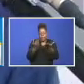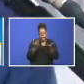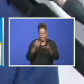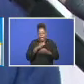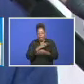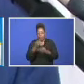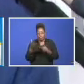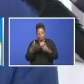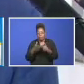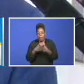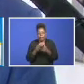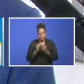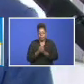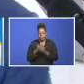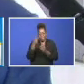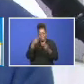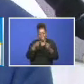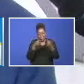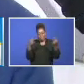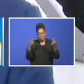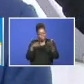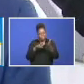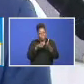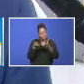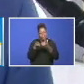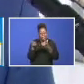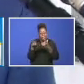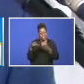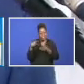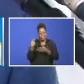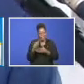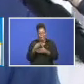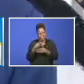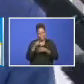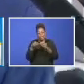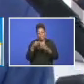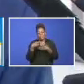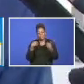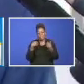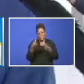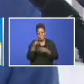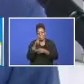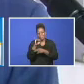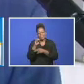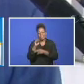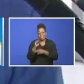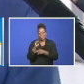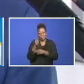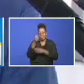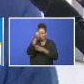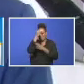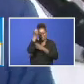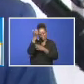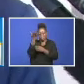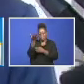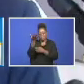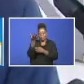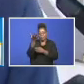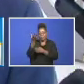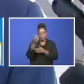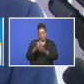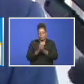And I think the opposition like to distract us by this health visa, which is really ridiculous. It's making hay where there is no